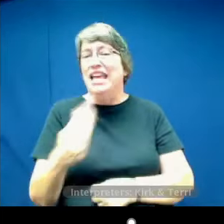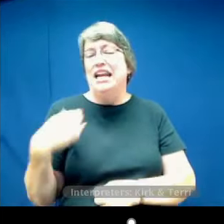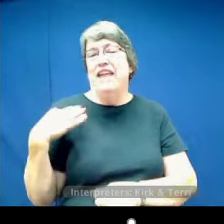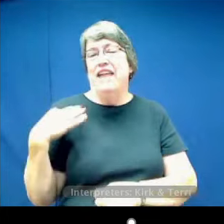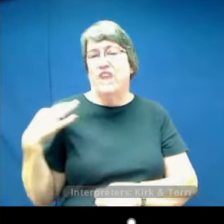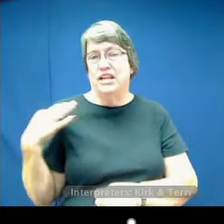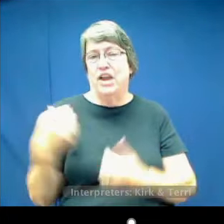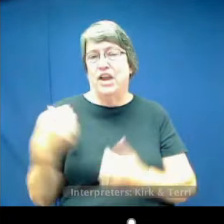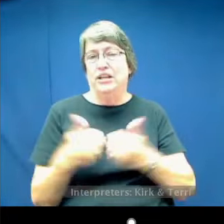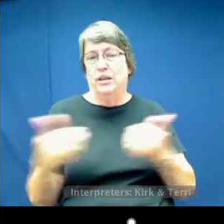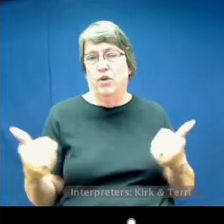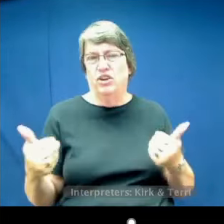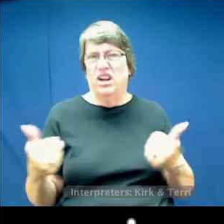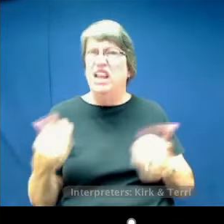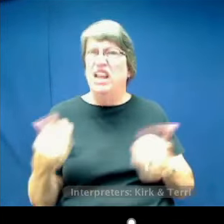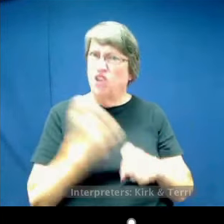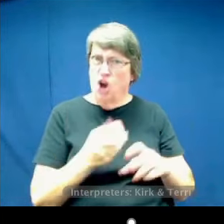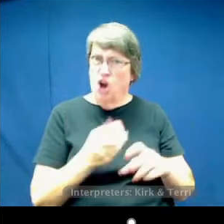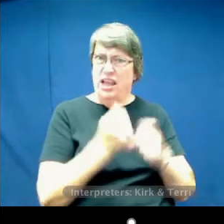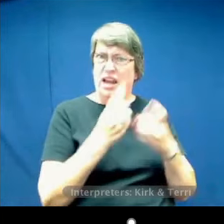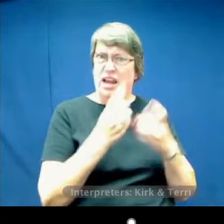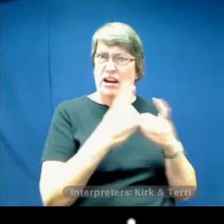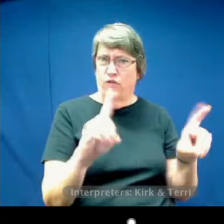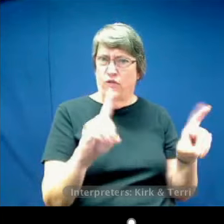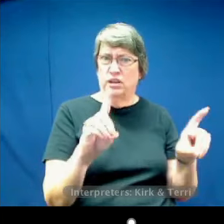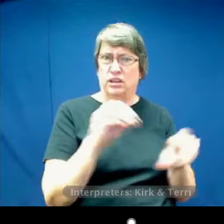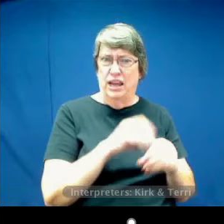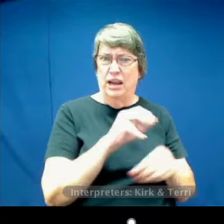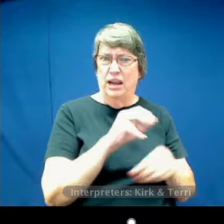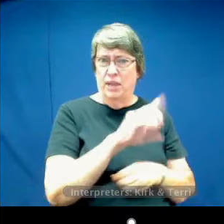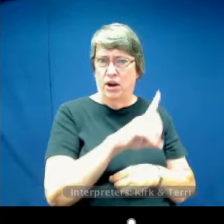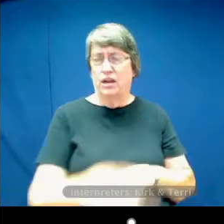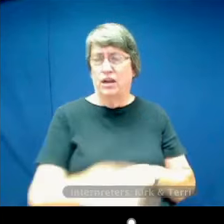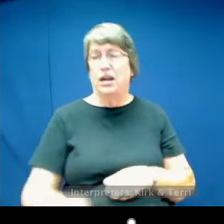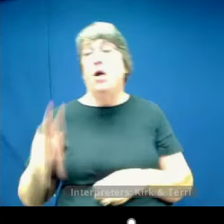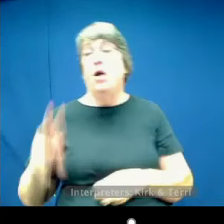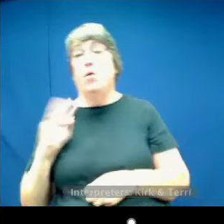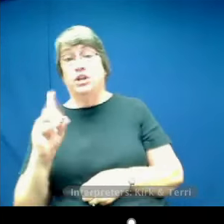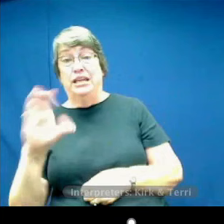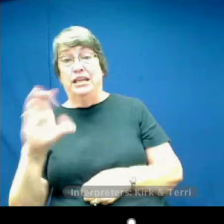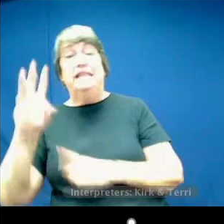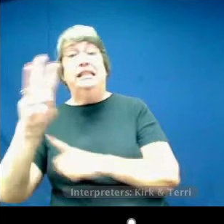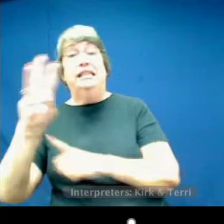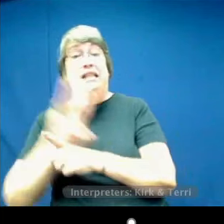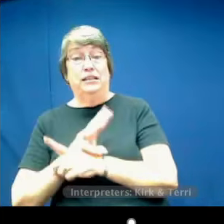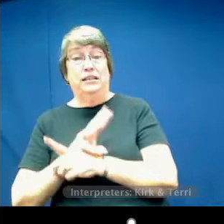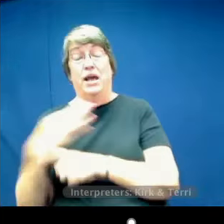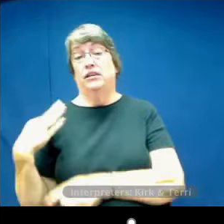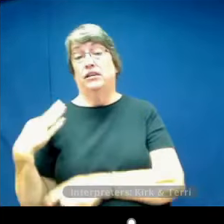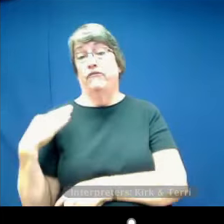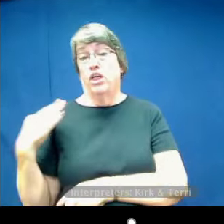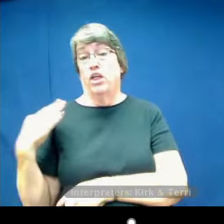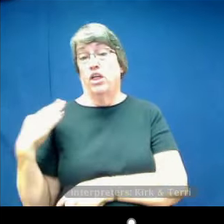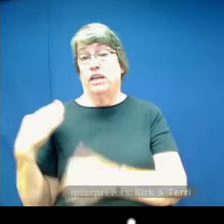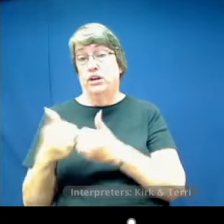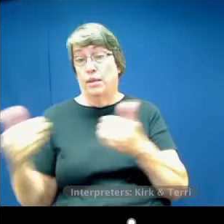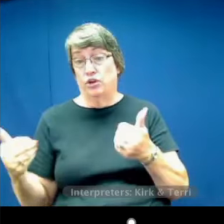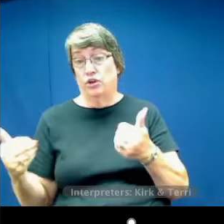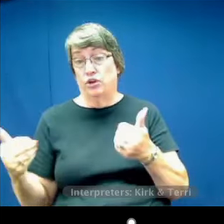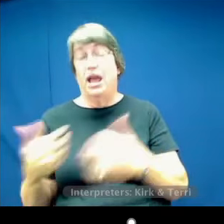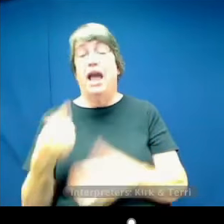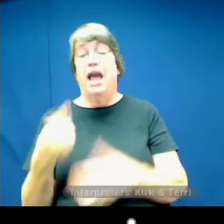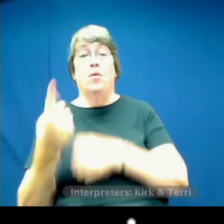In the District of Columbia, it's 6 months voluntary separation and 1 year